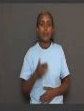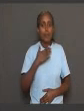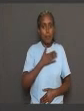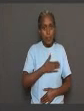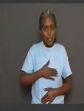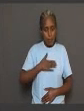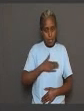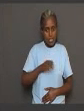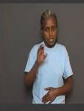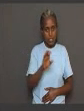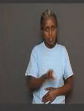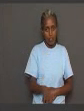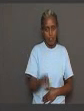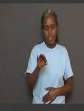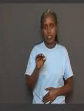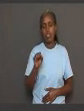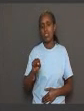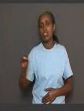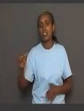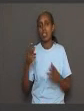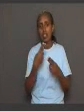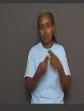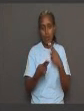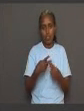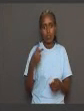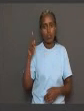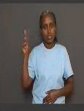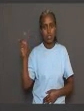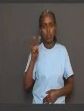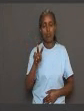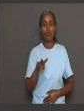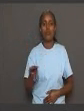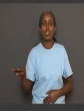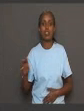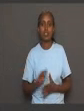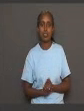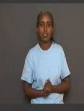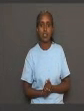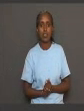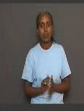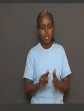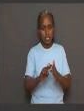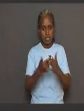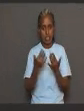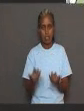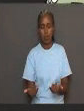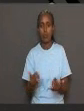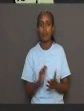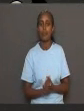Please find the scalar product of these two vectors. You may start now.